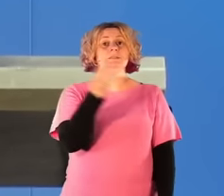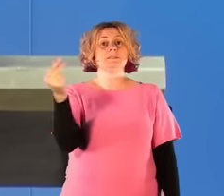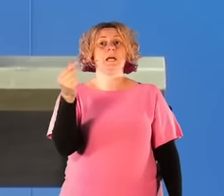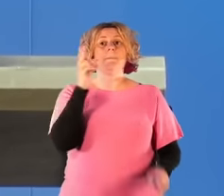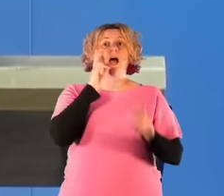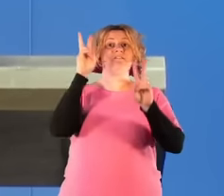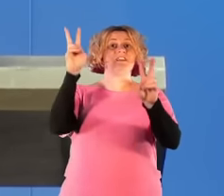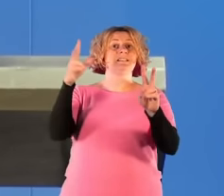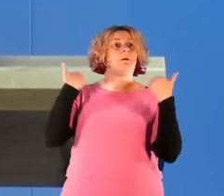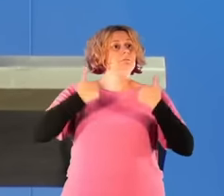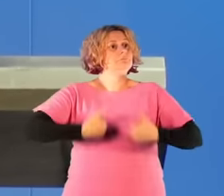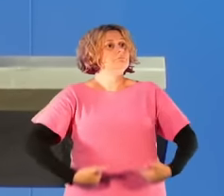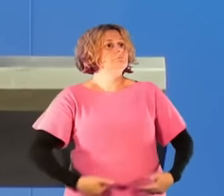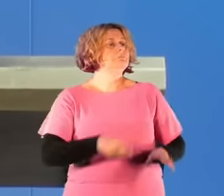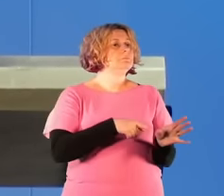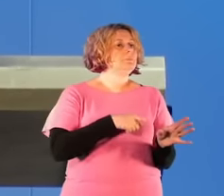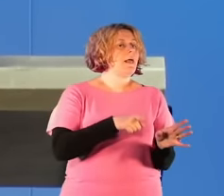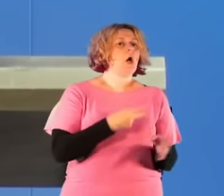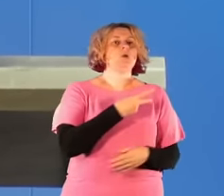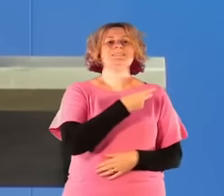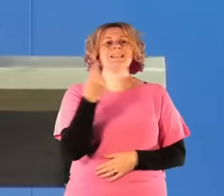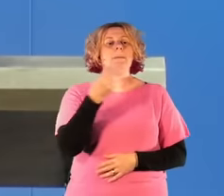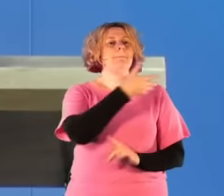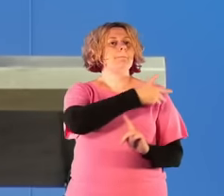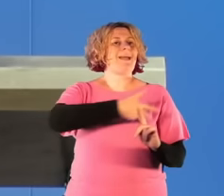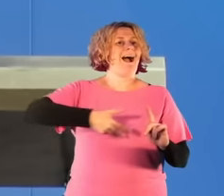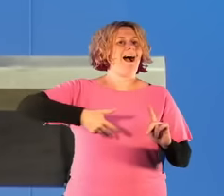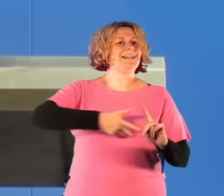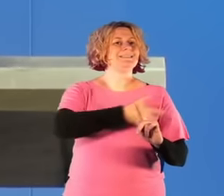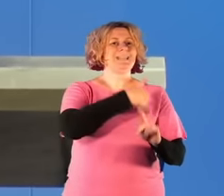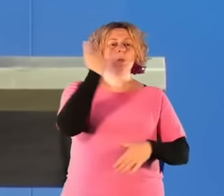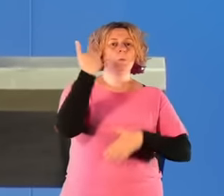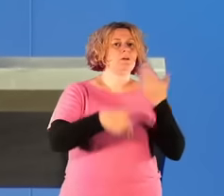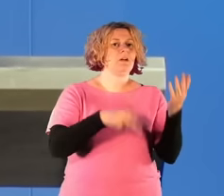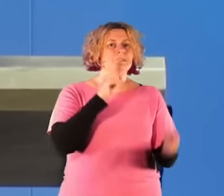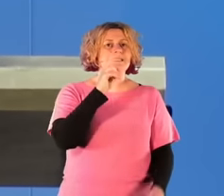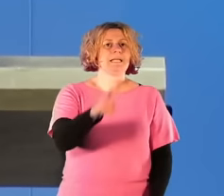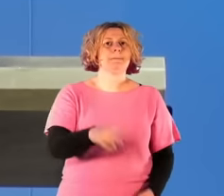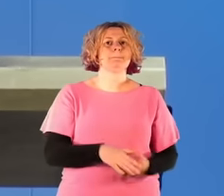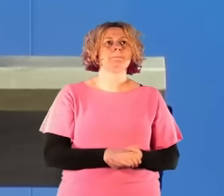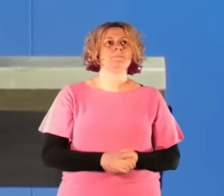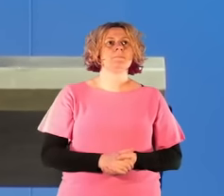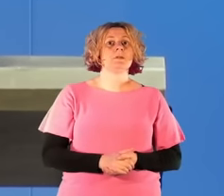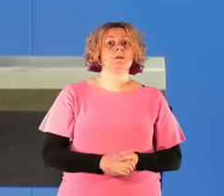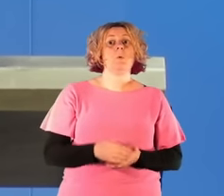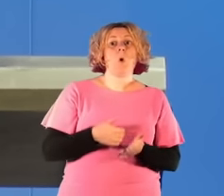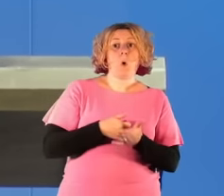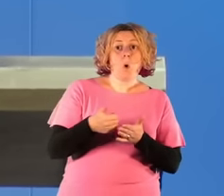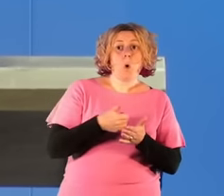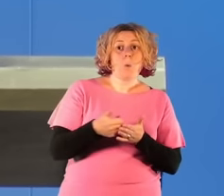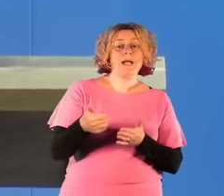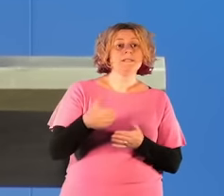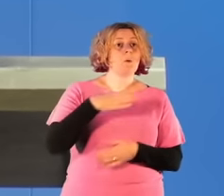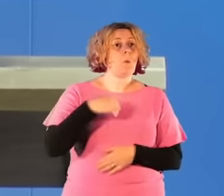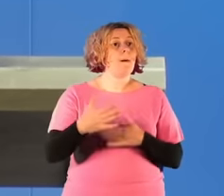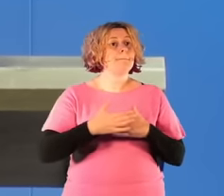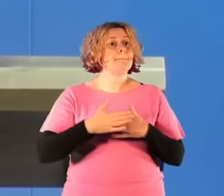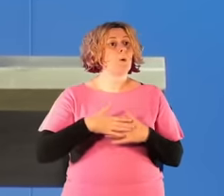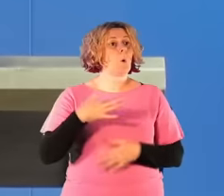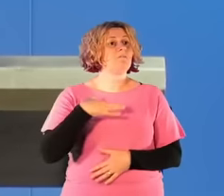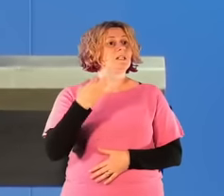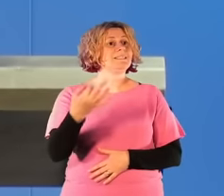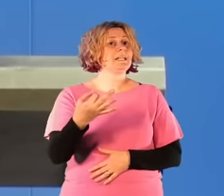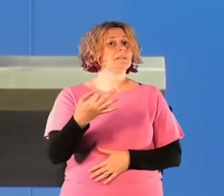some are behind the scenes, and we would never see them. But a huge thank you. We're always looking for volunteers, so do head to the Keswick